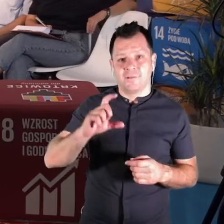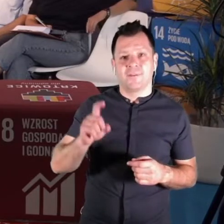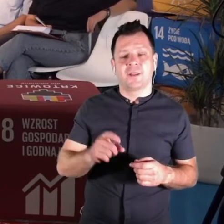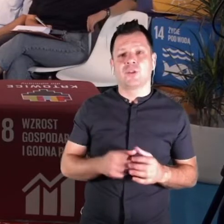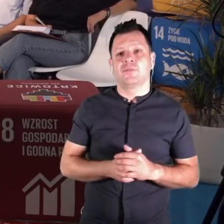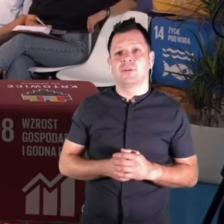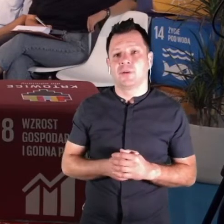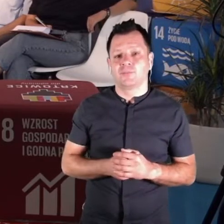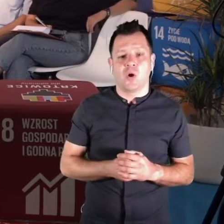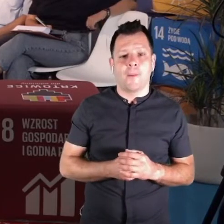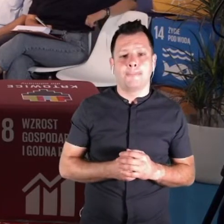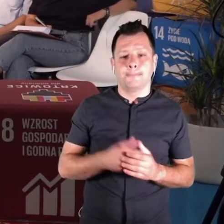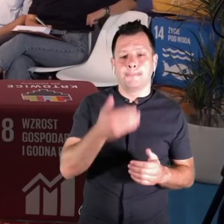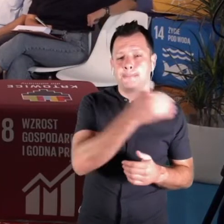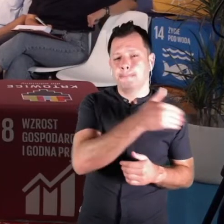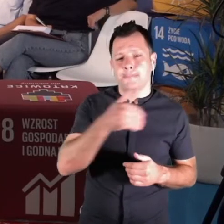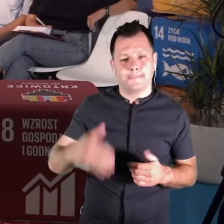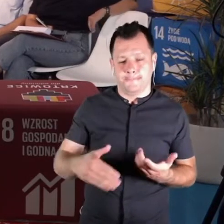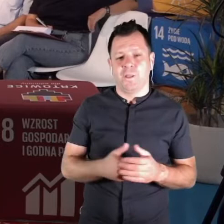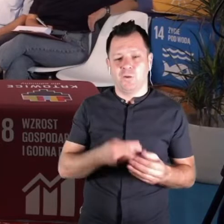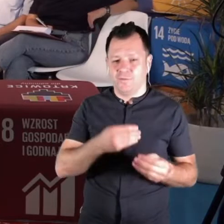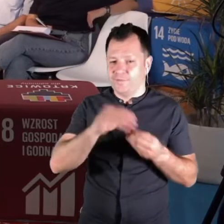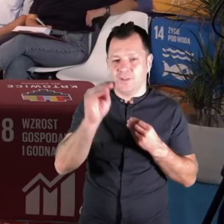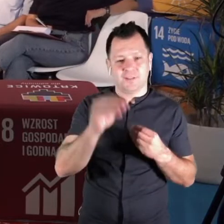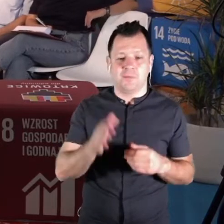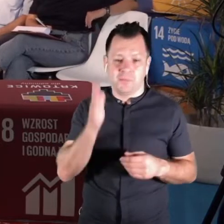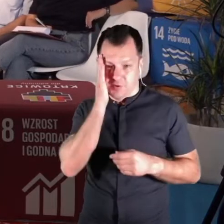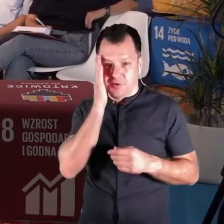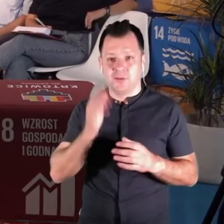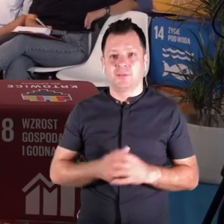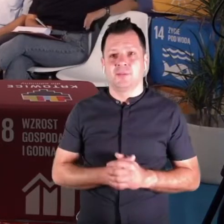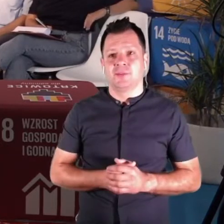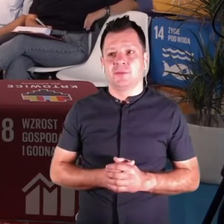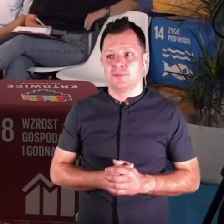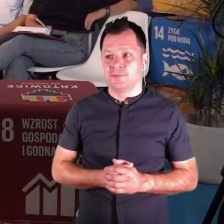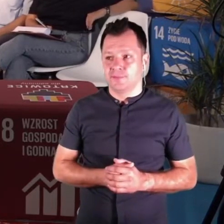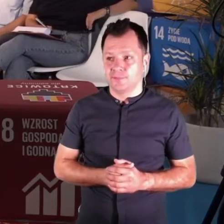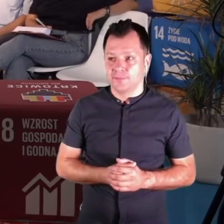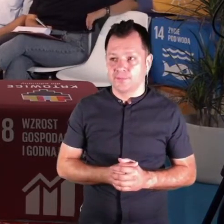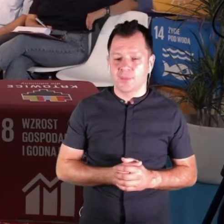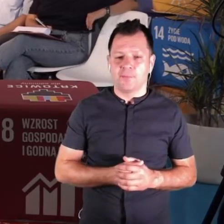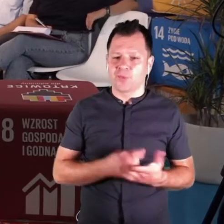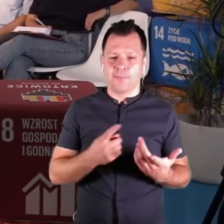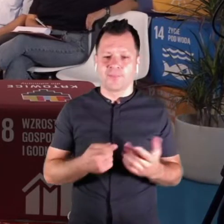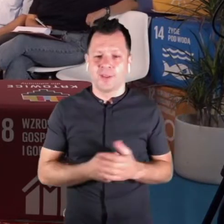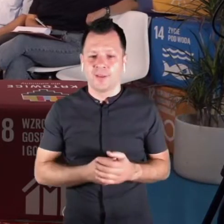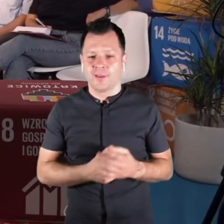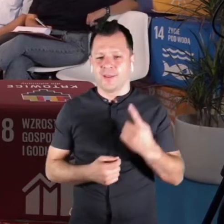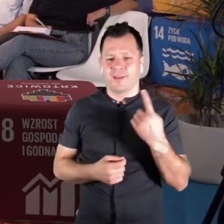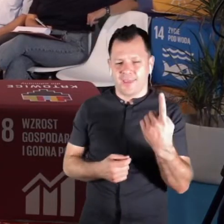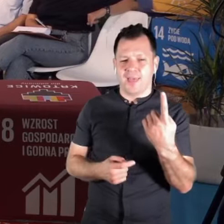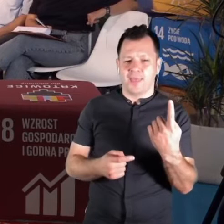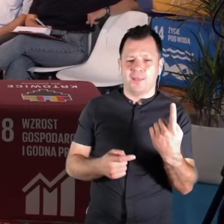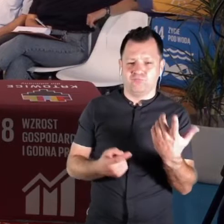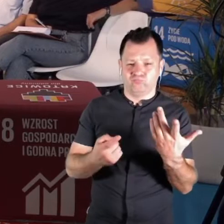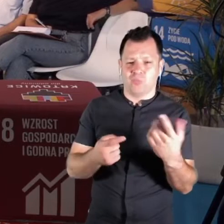other examples, I think we don't have one starting point. When I think about this presentation, I thought where it all begins,